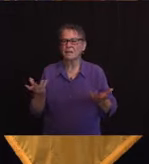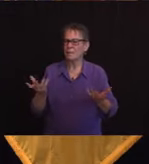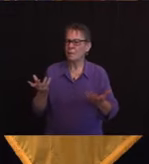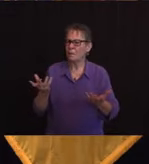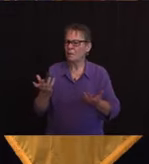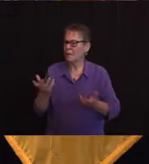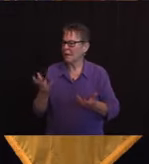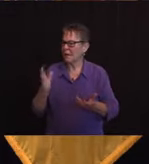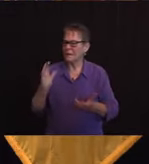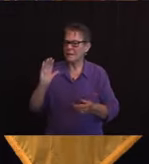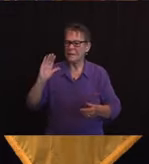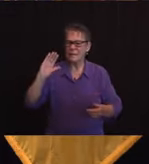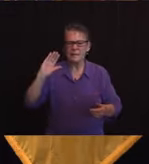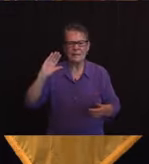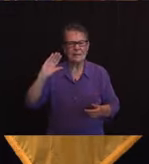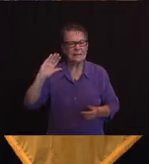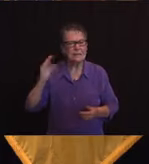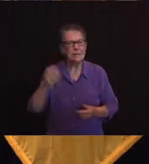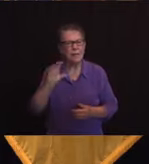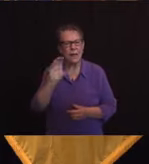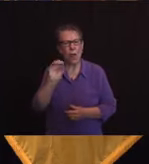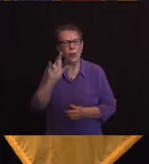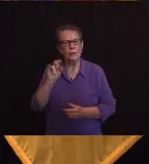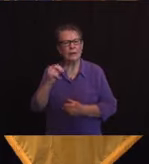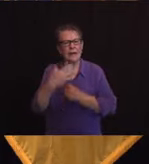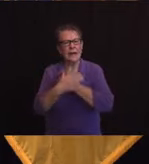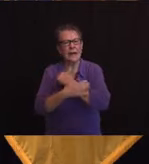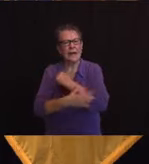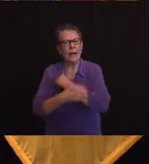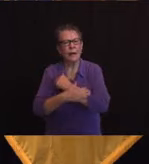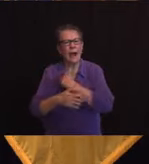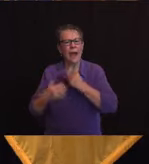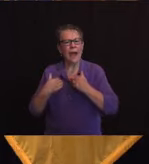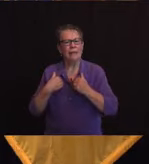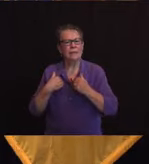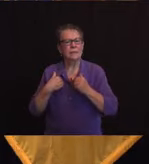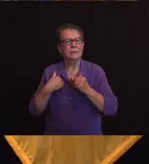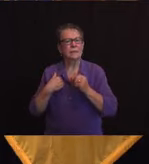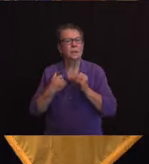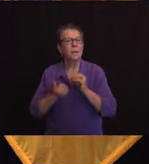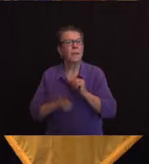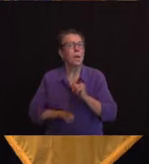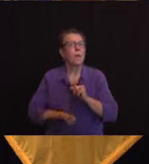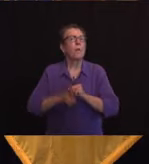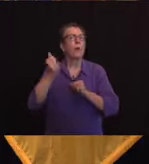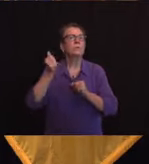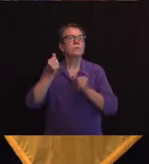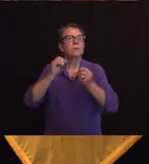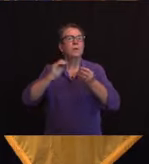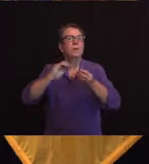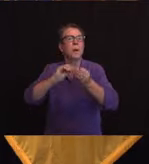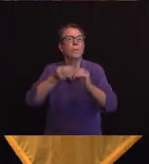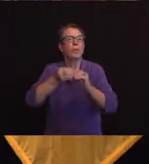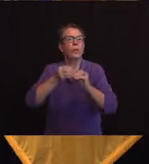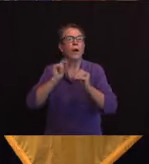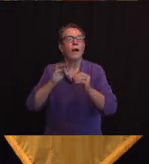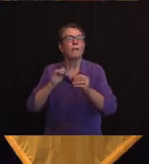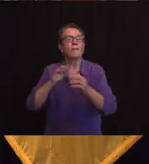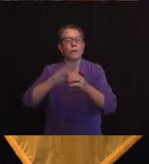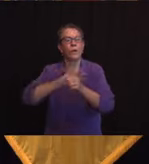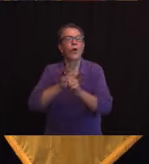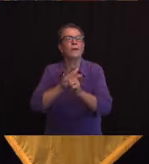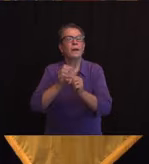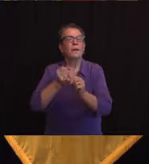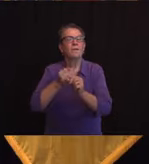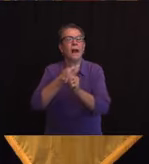number of variants, and I don't know if you're taking that into account. And then these are a few from my colleagues. A